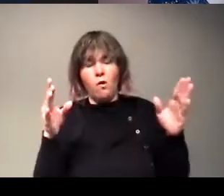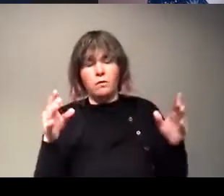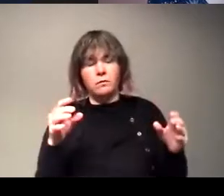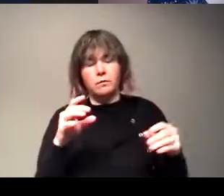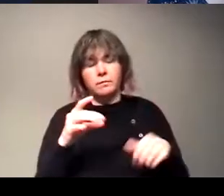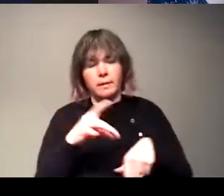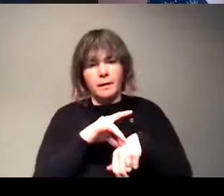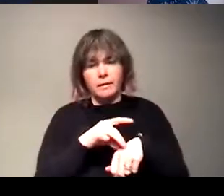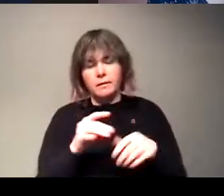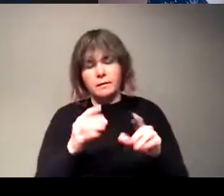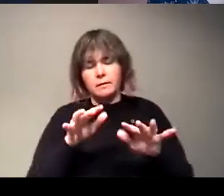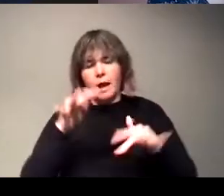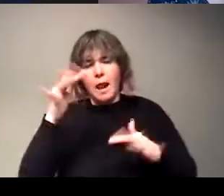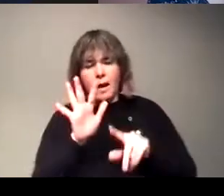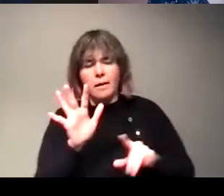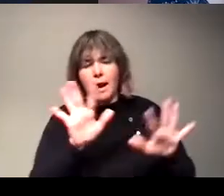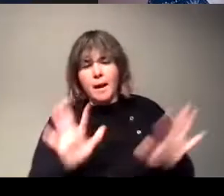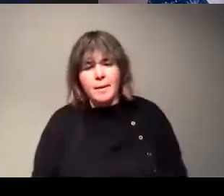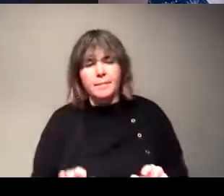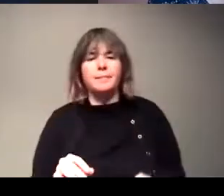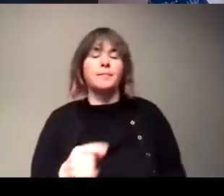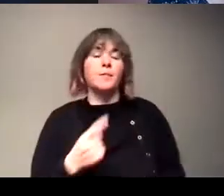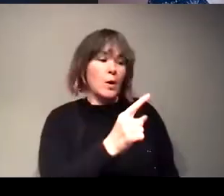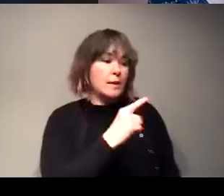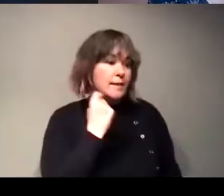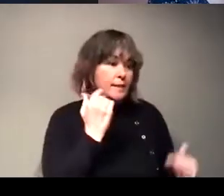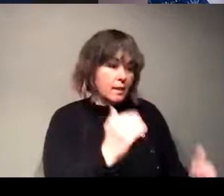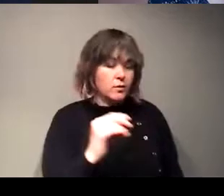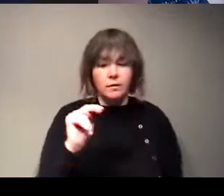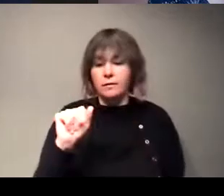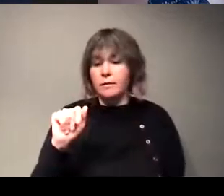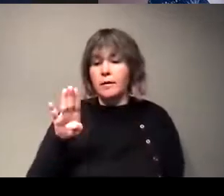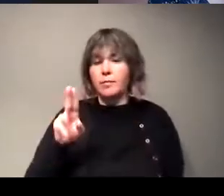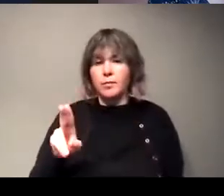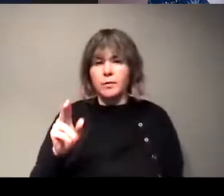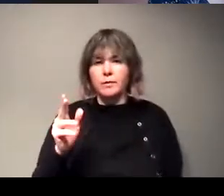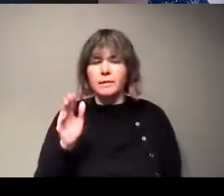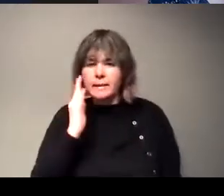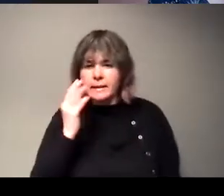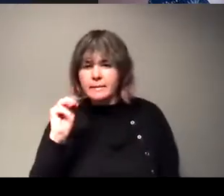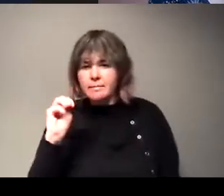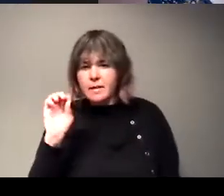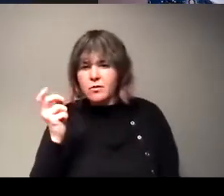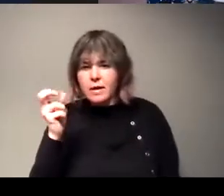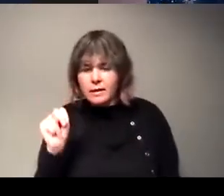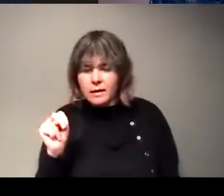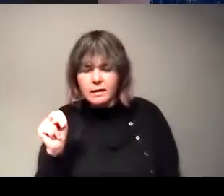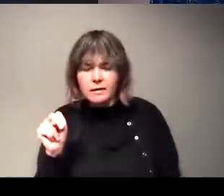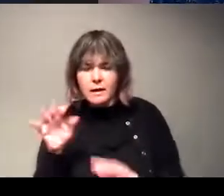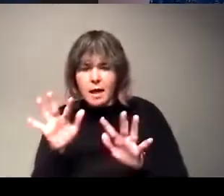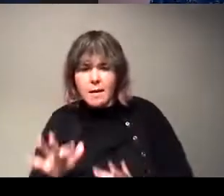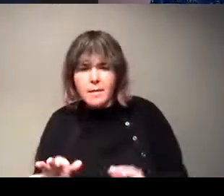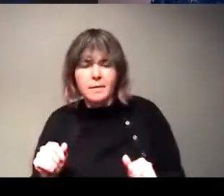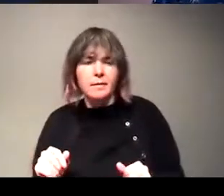just like this, And then Naboo, for example, seems kind of like a Mediterranean climate to me, kind of